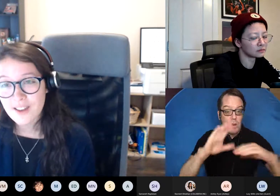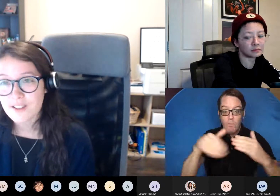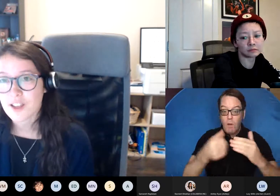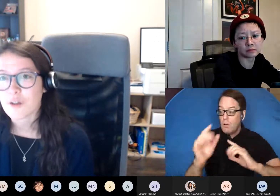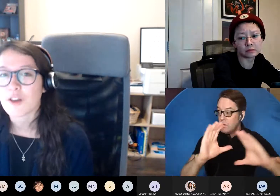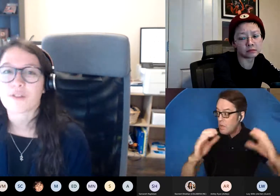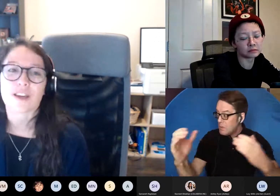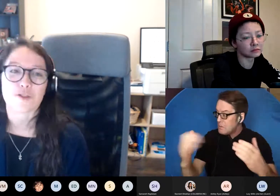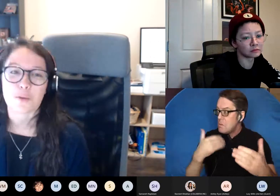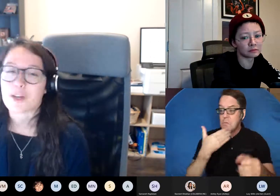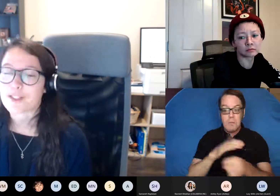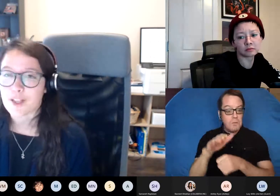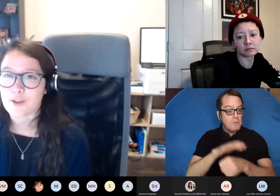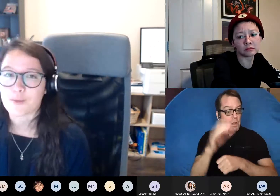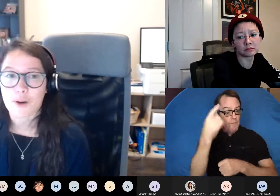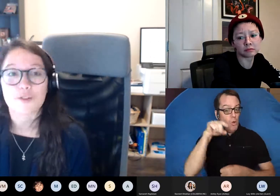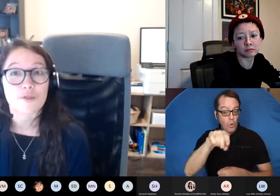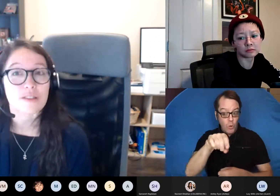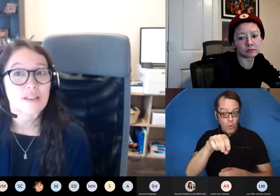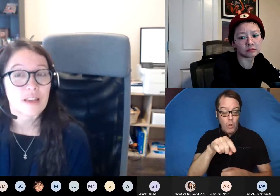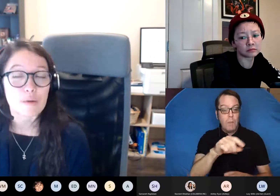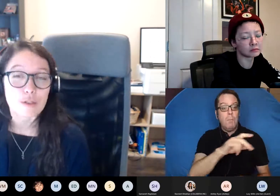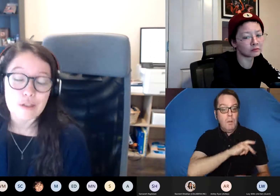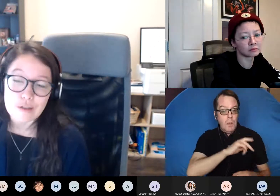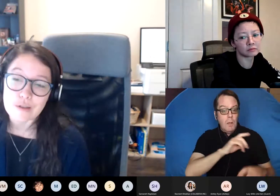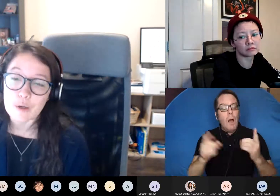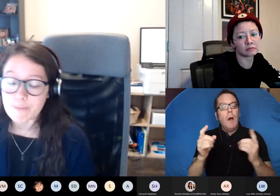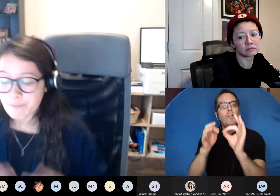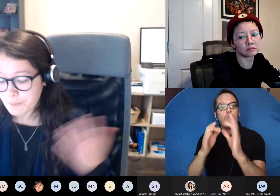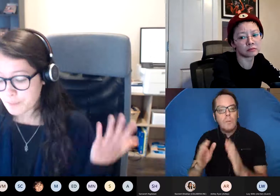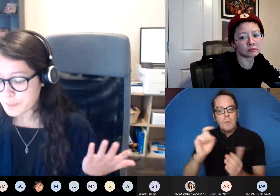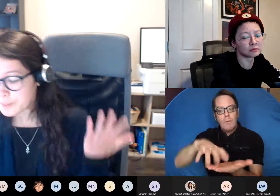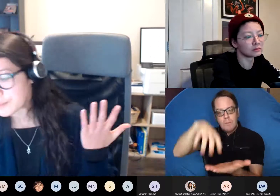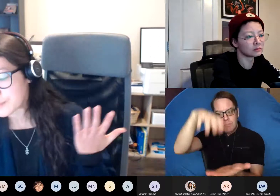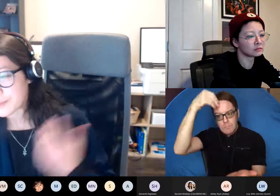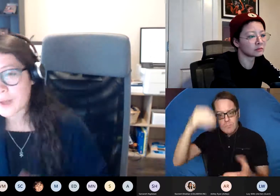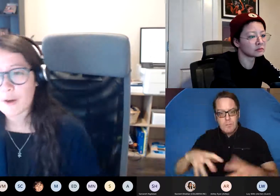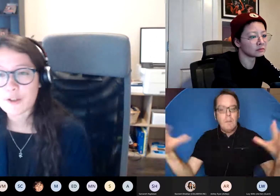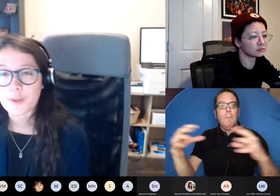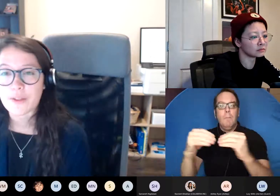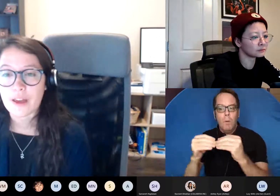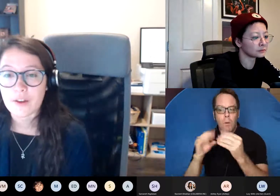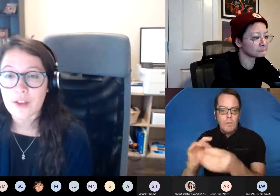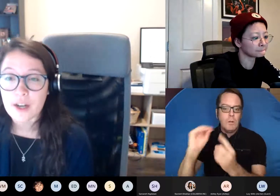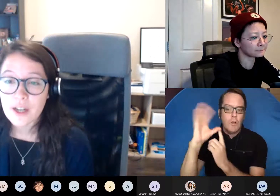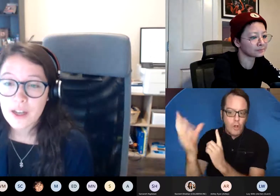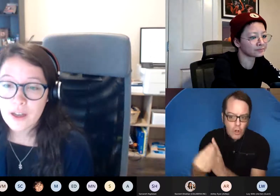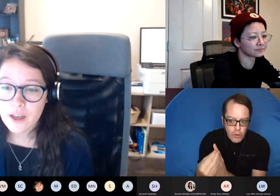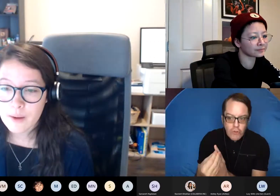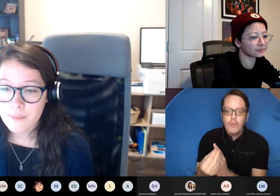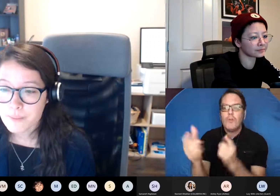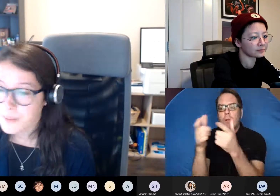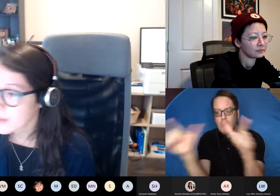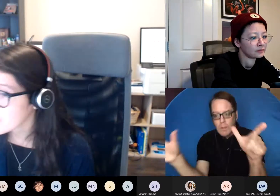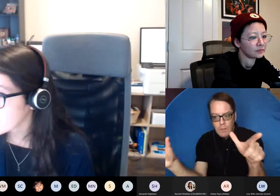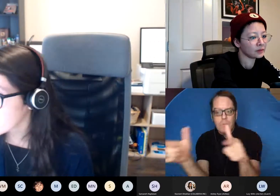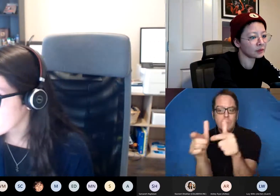beyond that, you know, not only in interpreting skills, but also just in language skills. So I'll also put that out there.